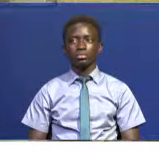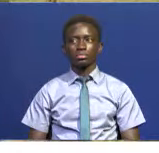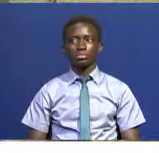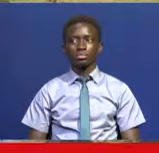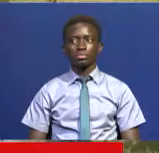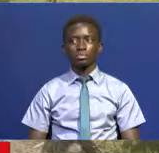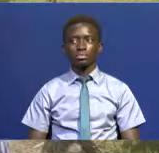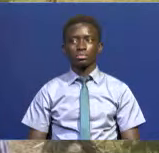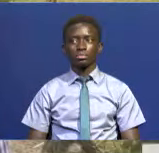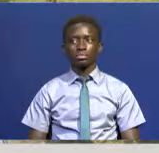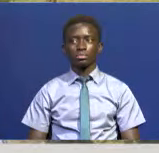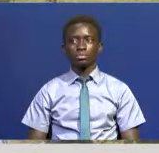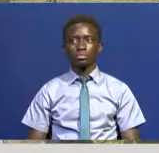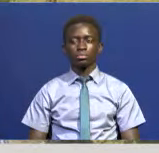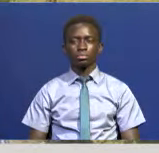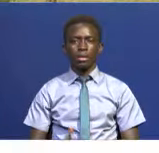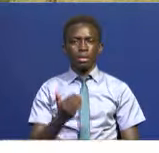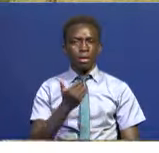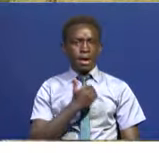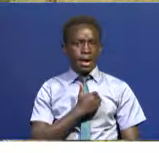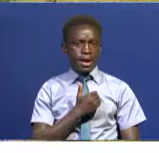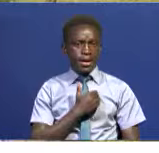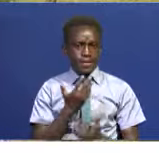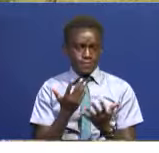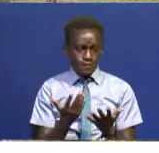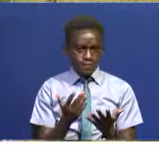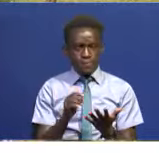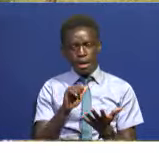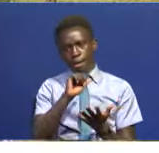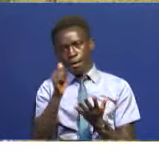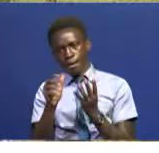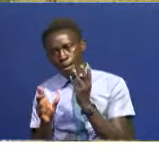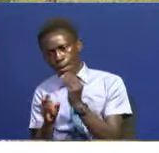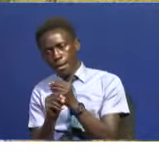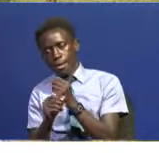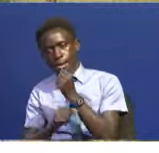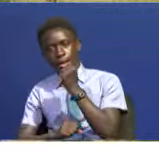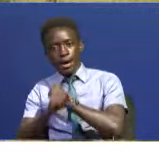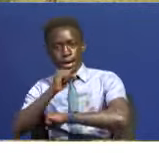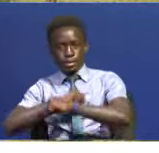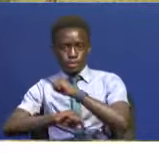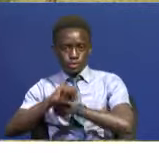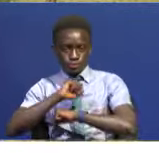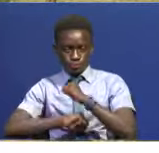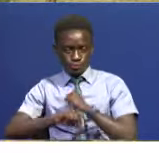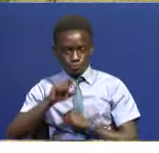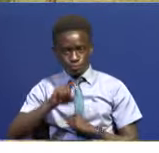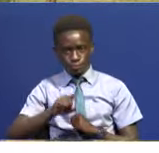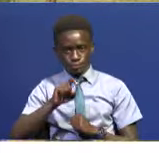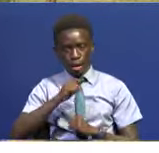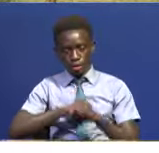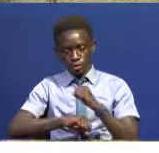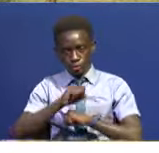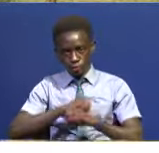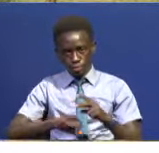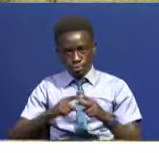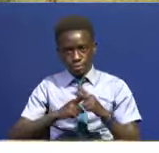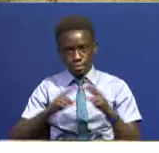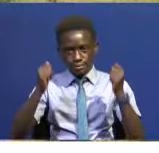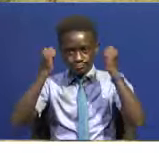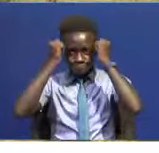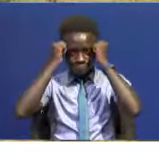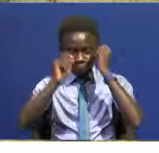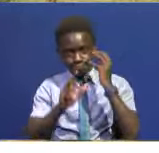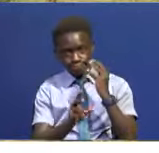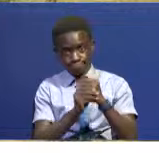Kind of remedial actions or initiatives need to be taken on board, and where